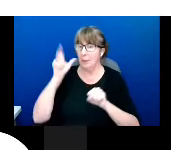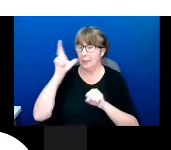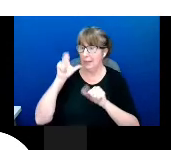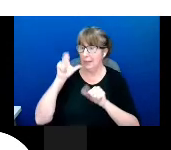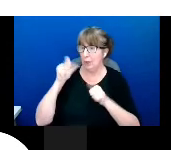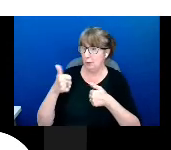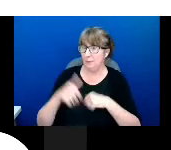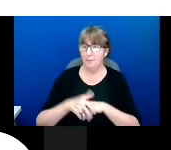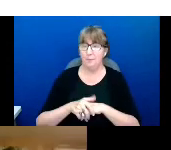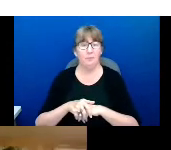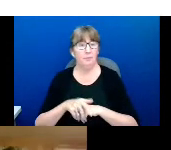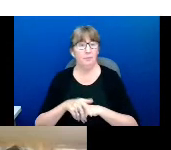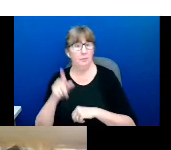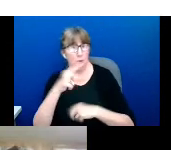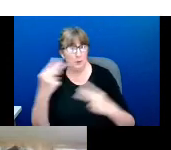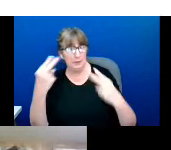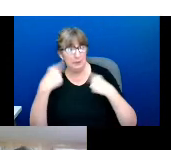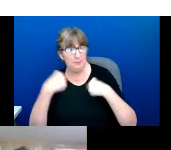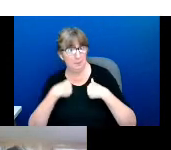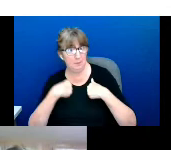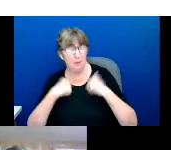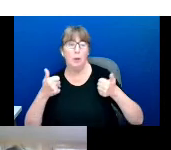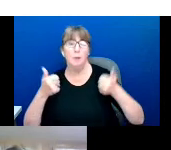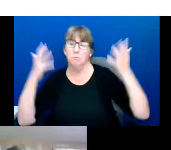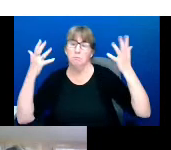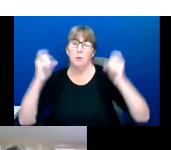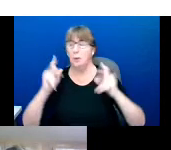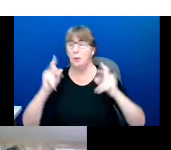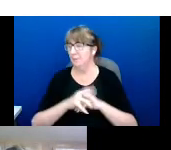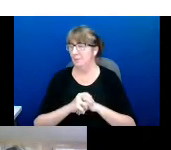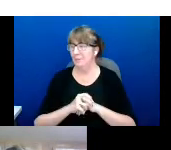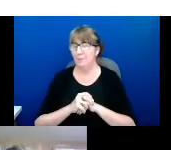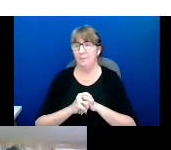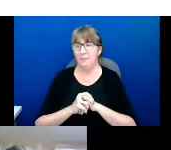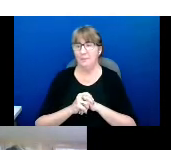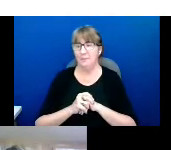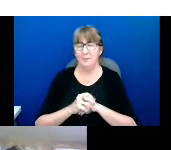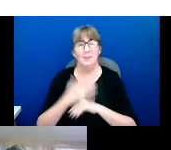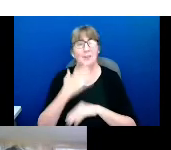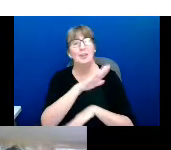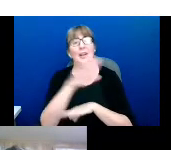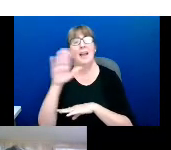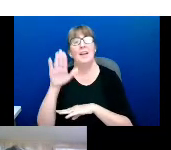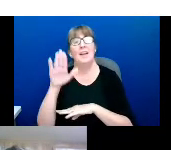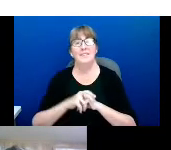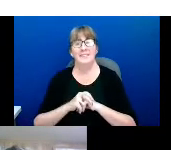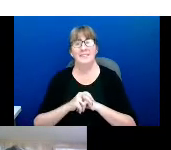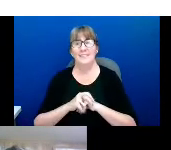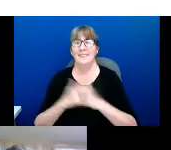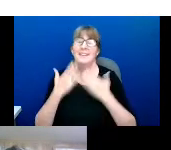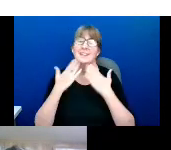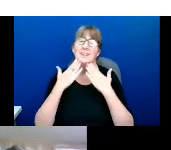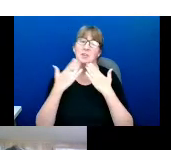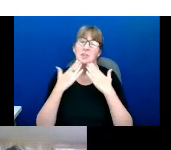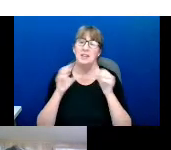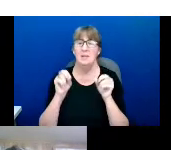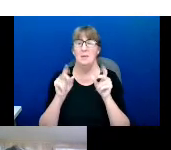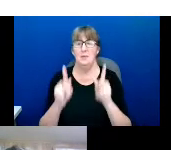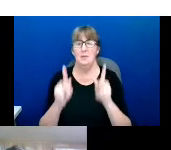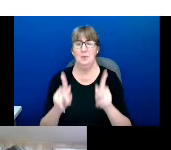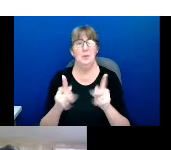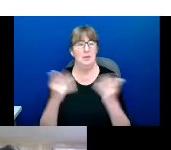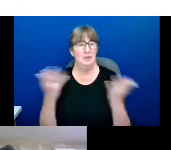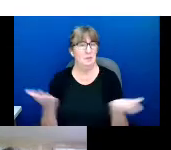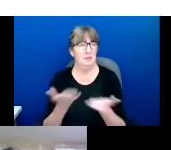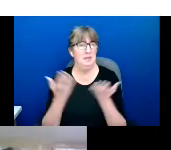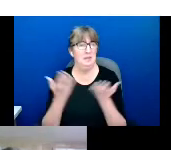you all able to see me yet? Okay. All right. Good afternoon. I appreciate the opportunity to be on this